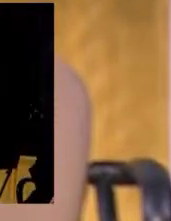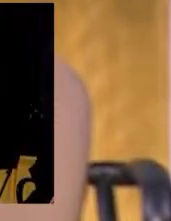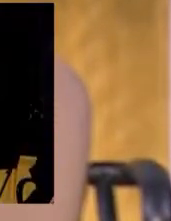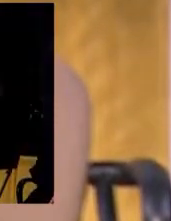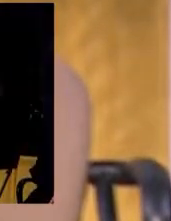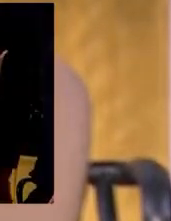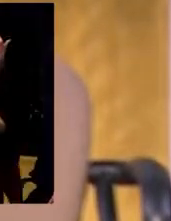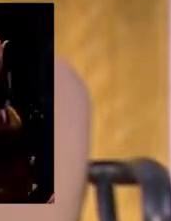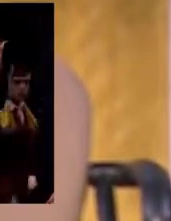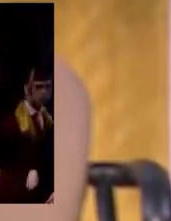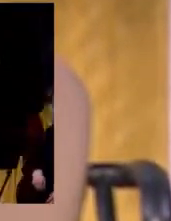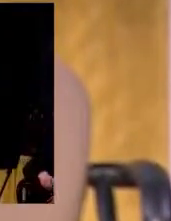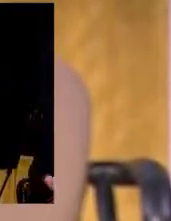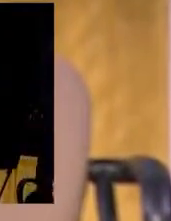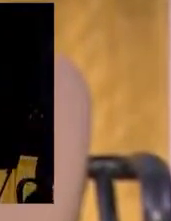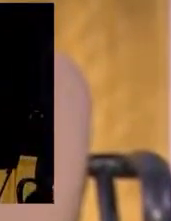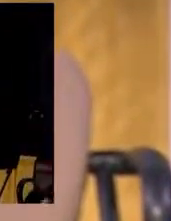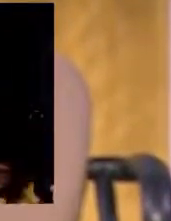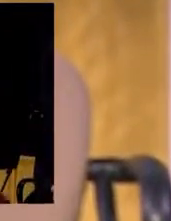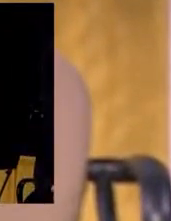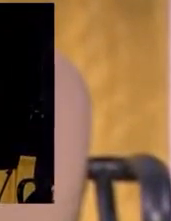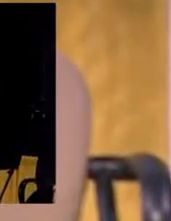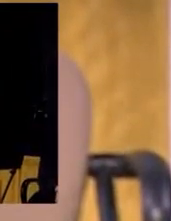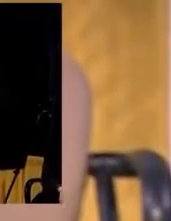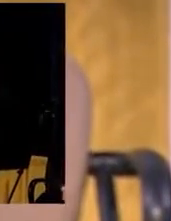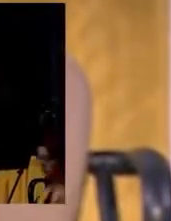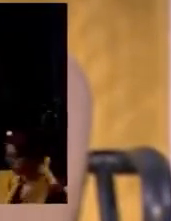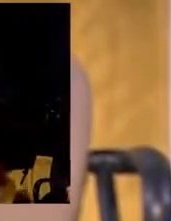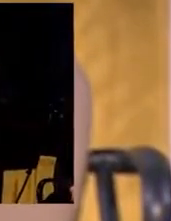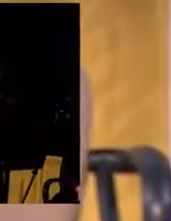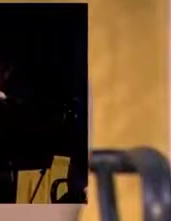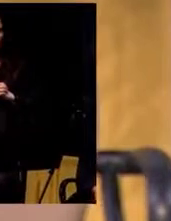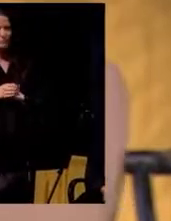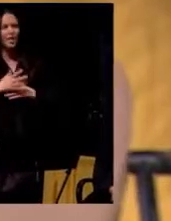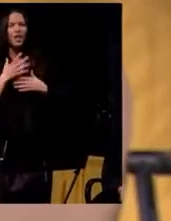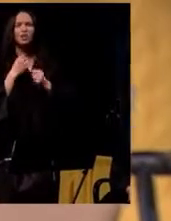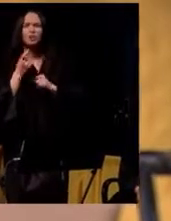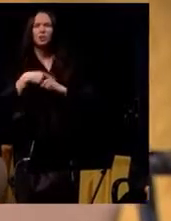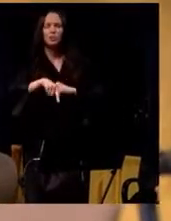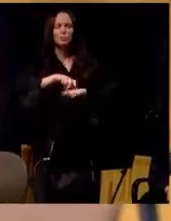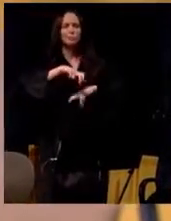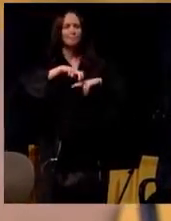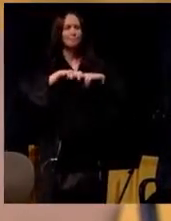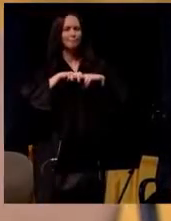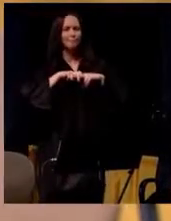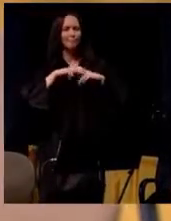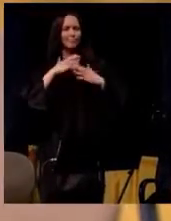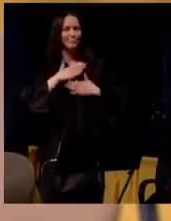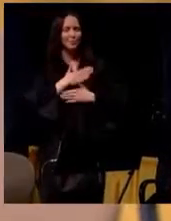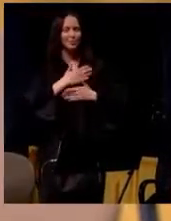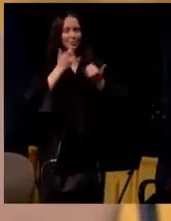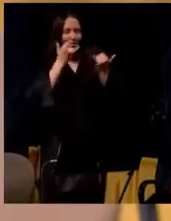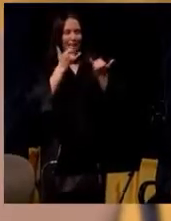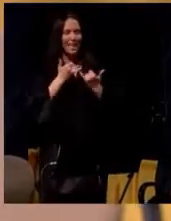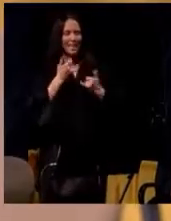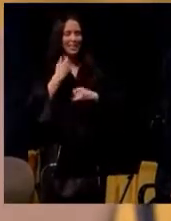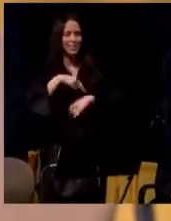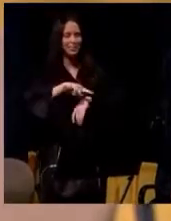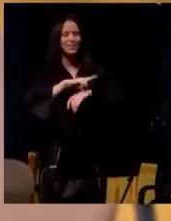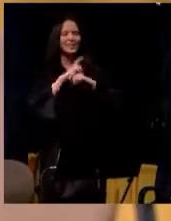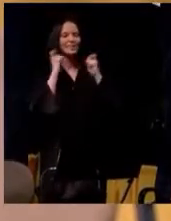this afternoon that are extremely proud of you. I trust that you will sit back and enjoy this day as we celebrate